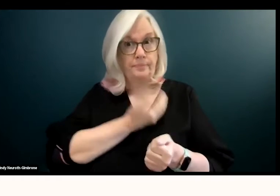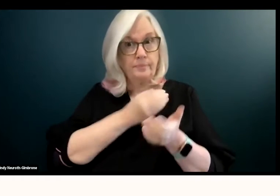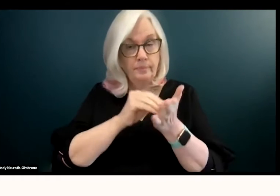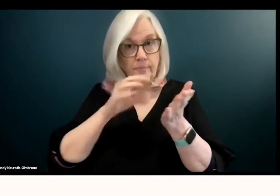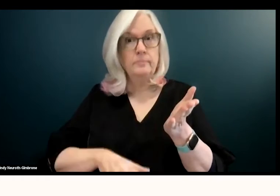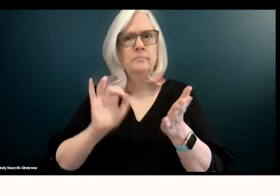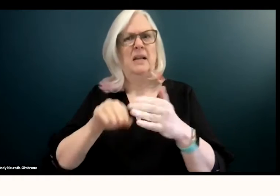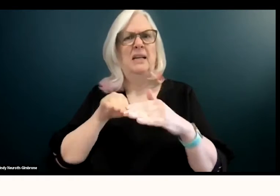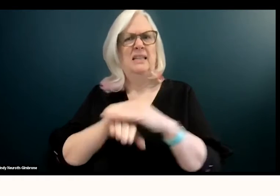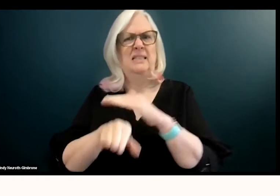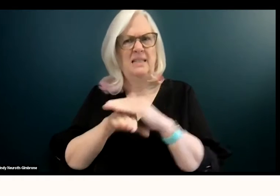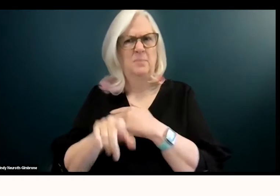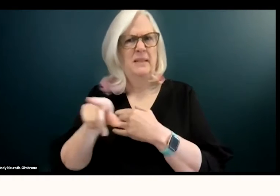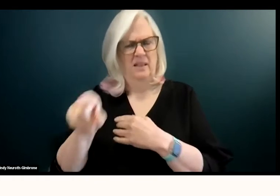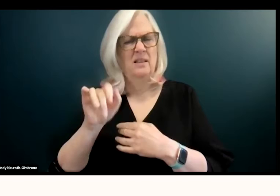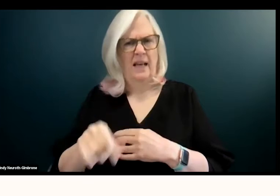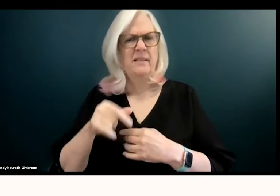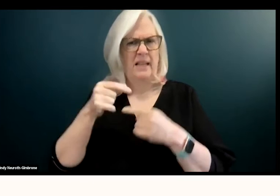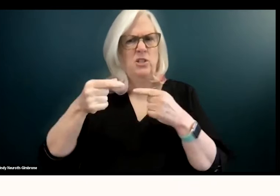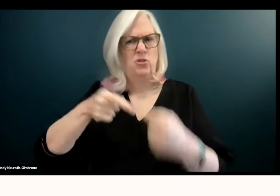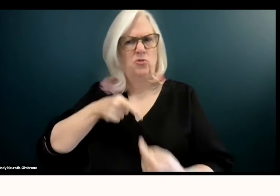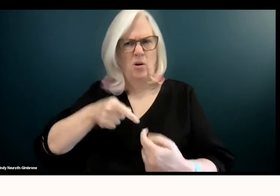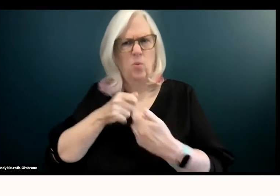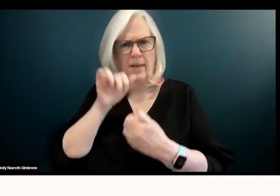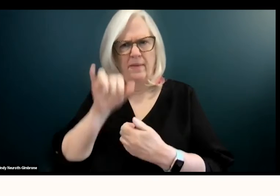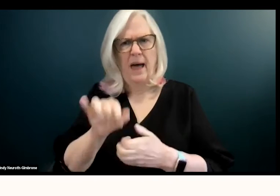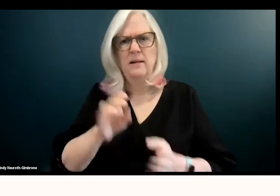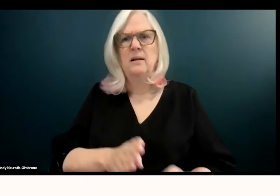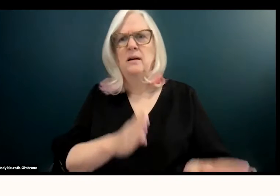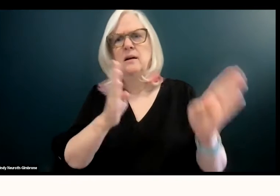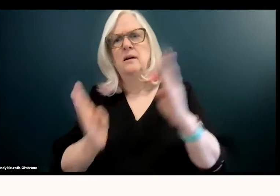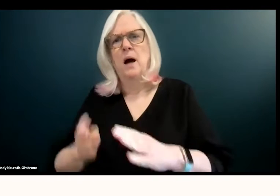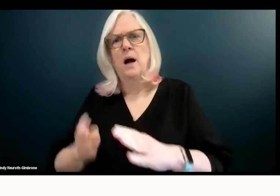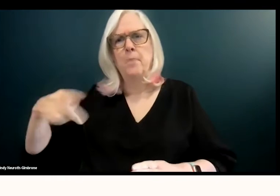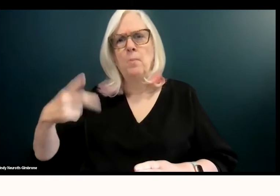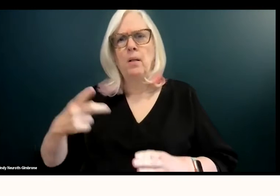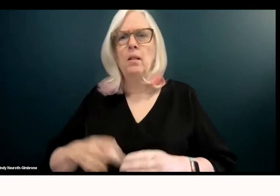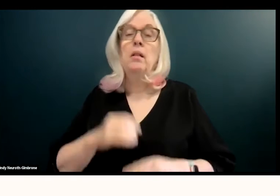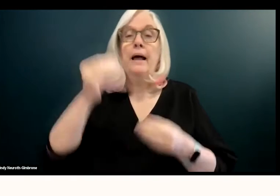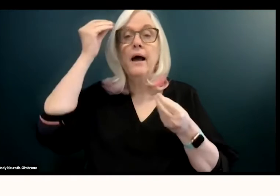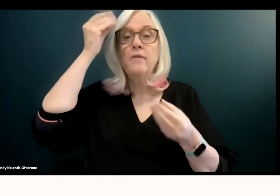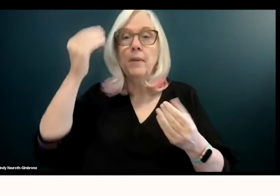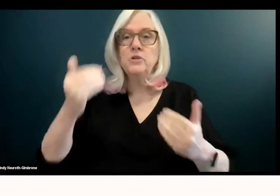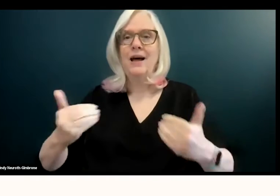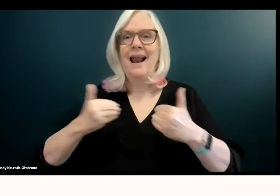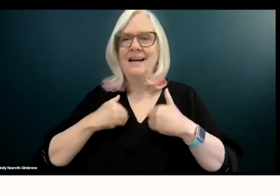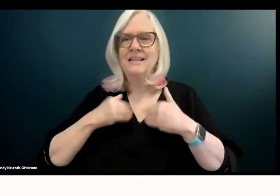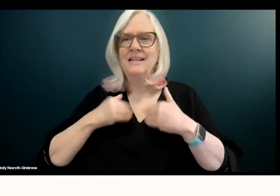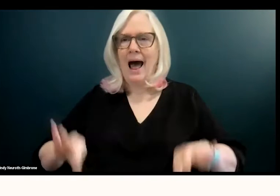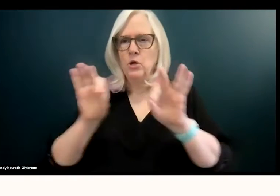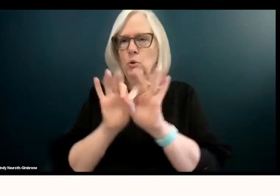definitely something that they struggle with. So information, it has inherent value, regardless of where it comes